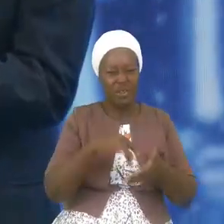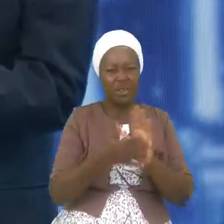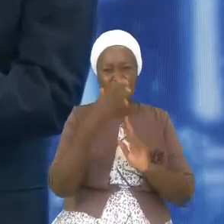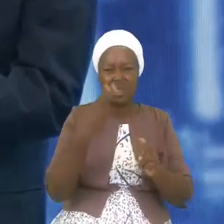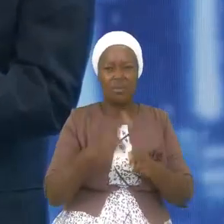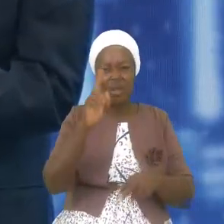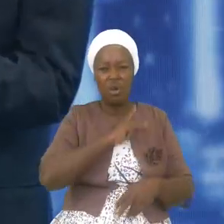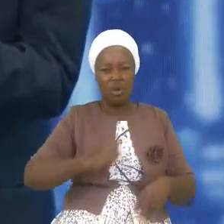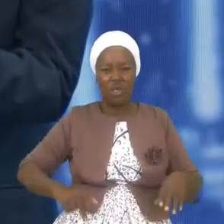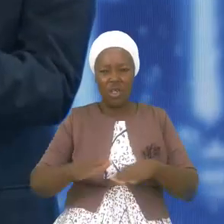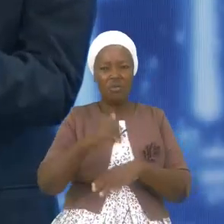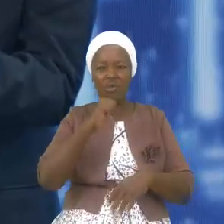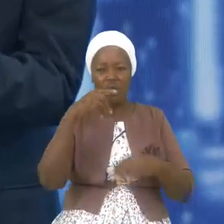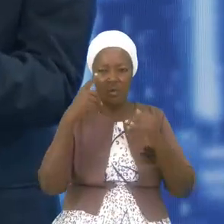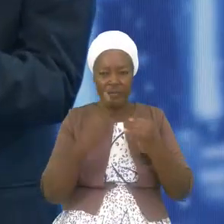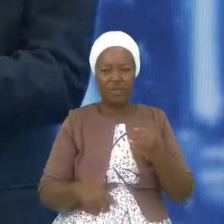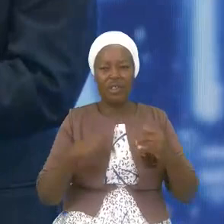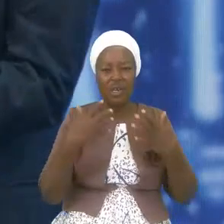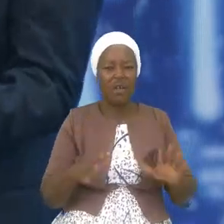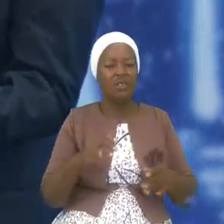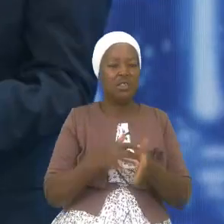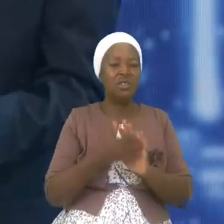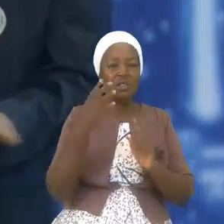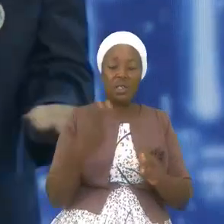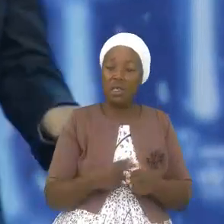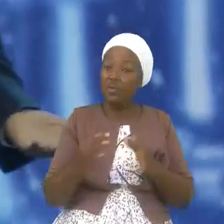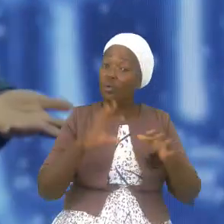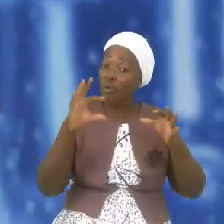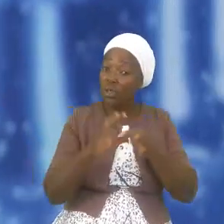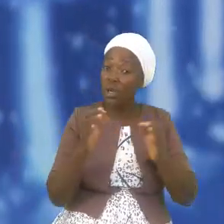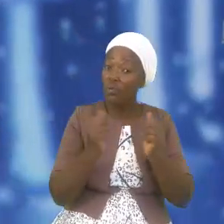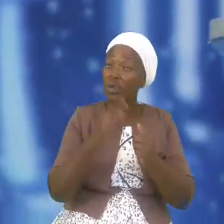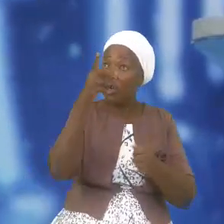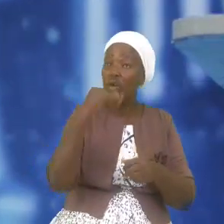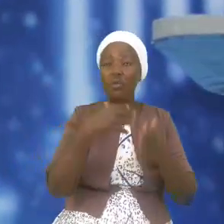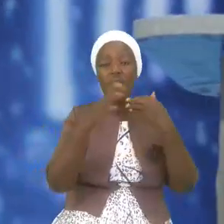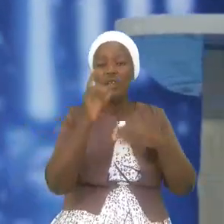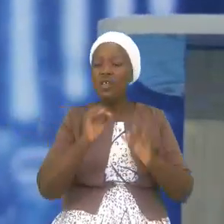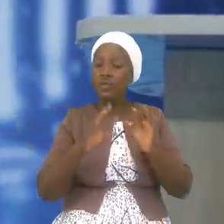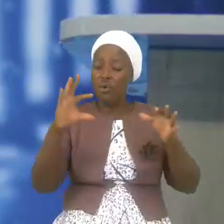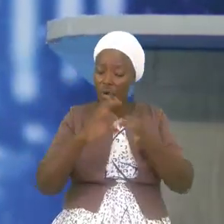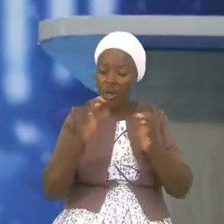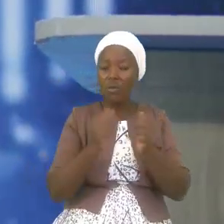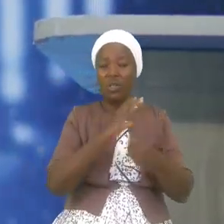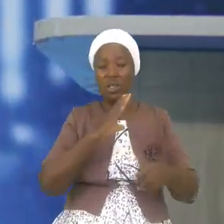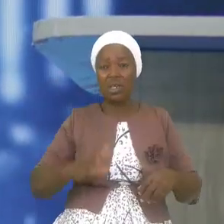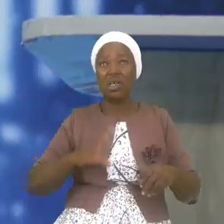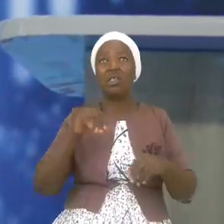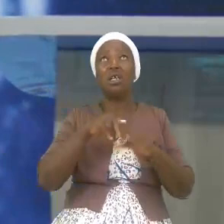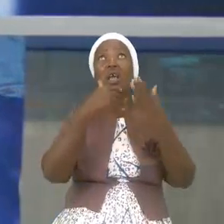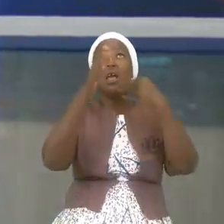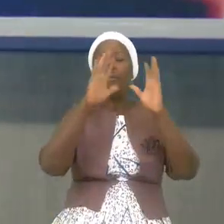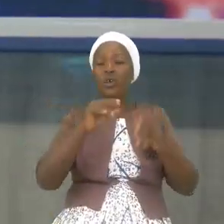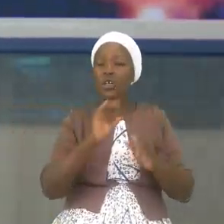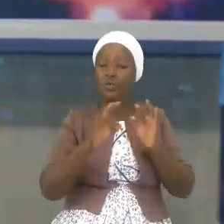if you connect with Christ from heaven, if you connect with the Spirit of God and say, Lord, I've been living